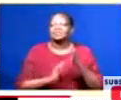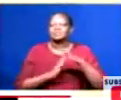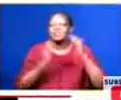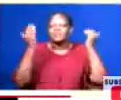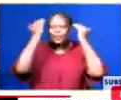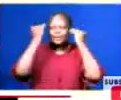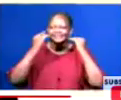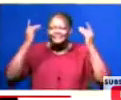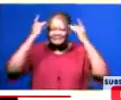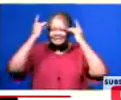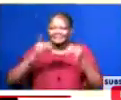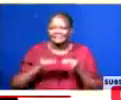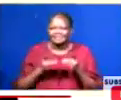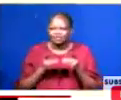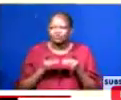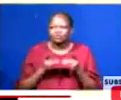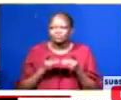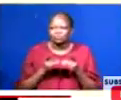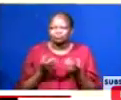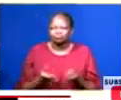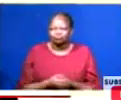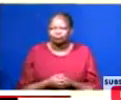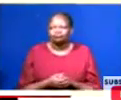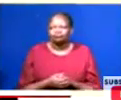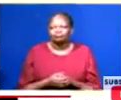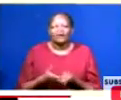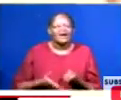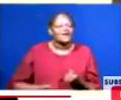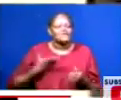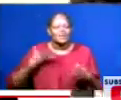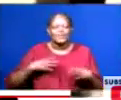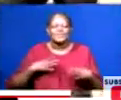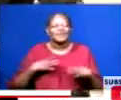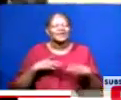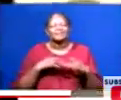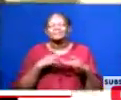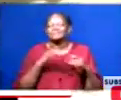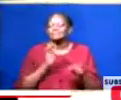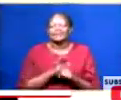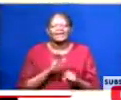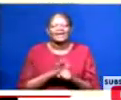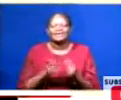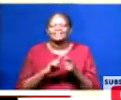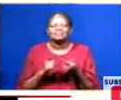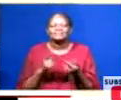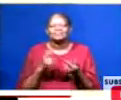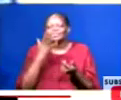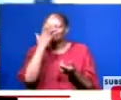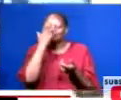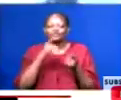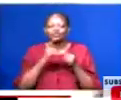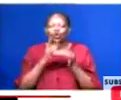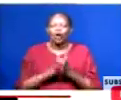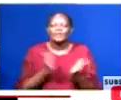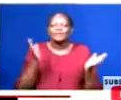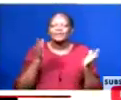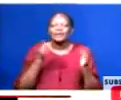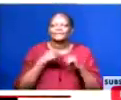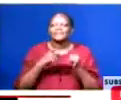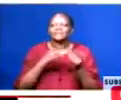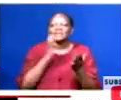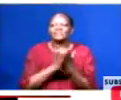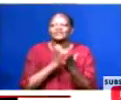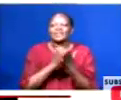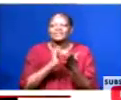decision has hurt many. While many are shy to speak about the subject matter publicly, it is evident that the debate will be